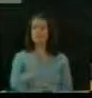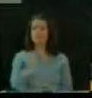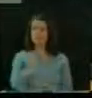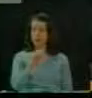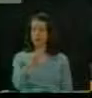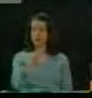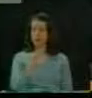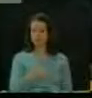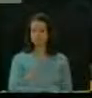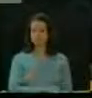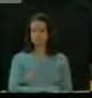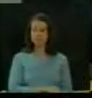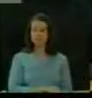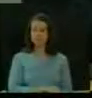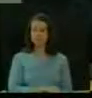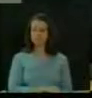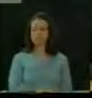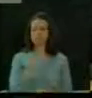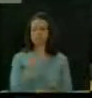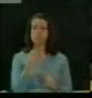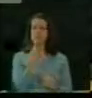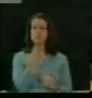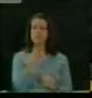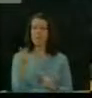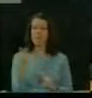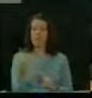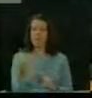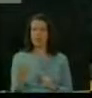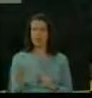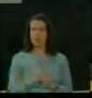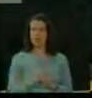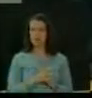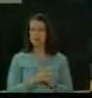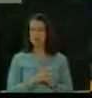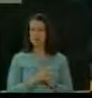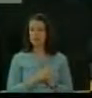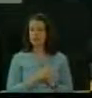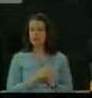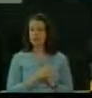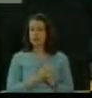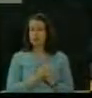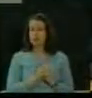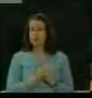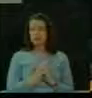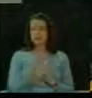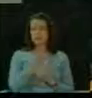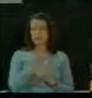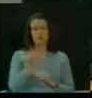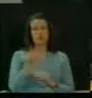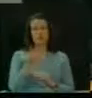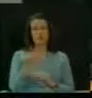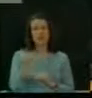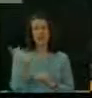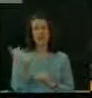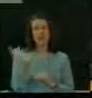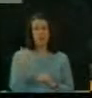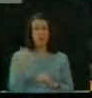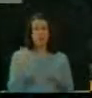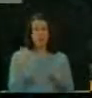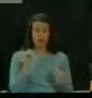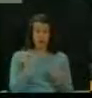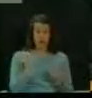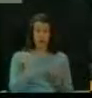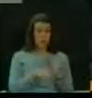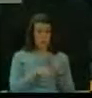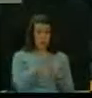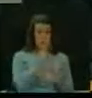Kim, if you'll come on down to the podium, let me say a couple of things. Just probably 45 days ago, I tried to do exactly what you